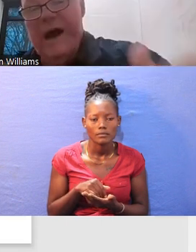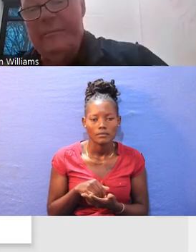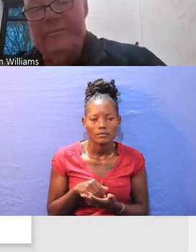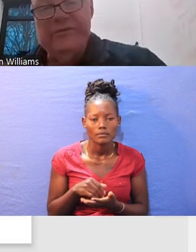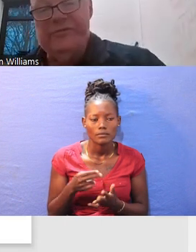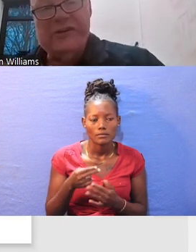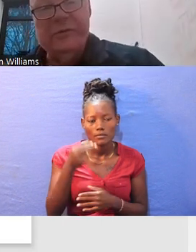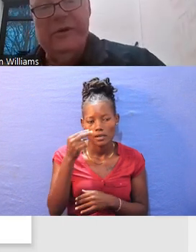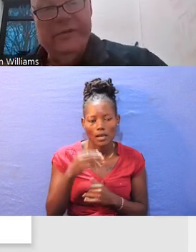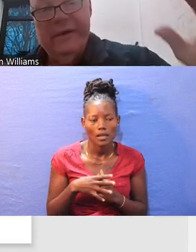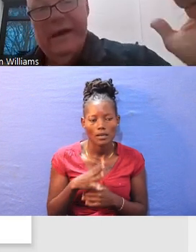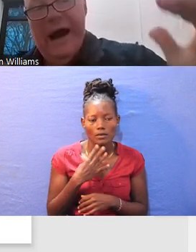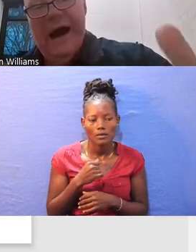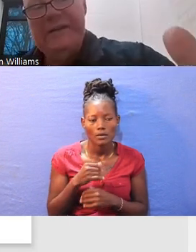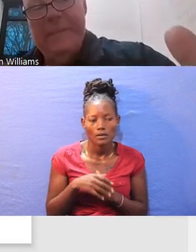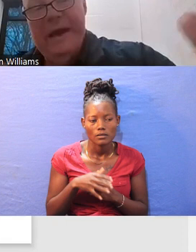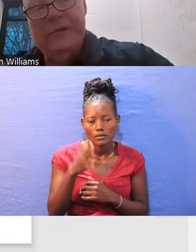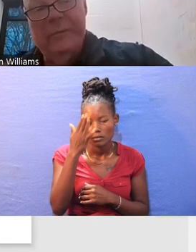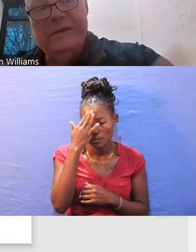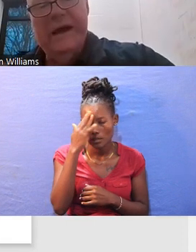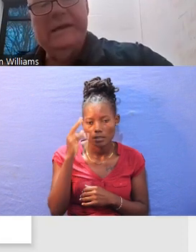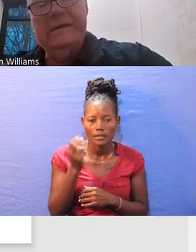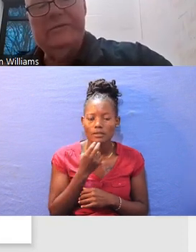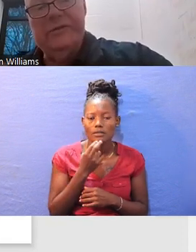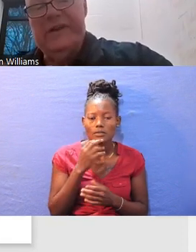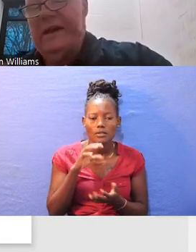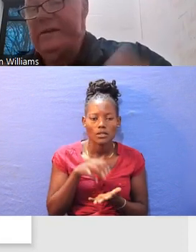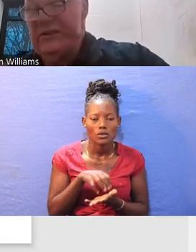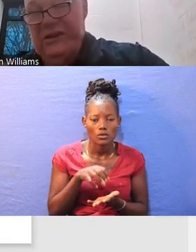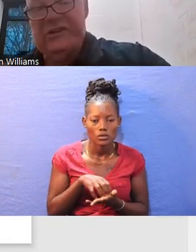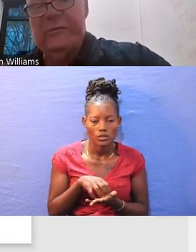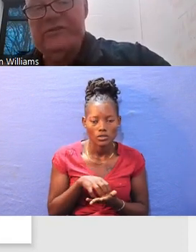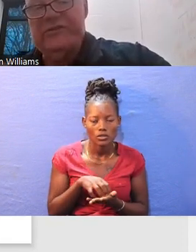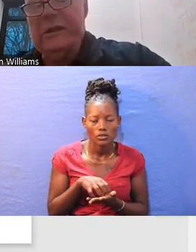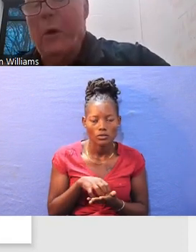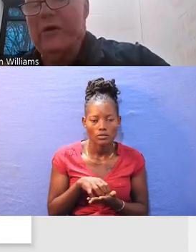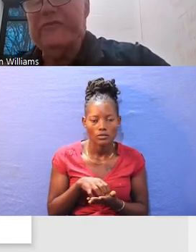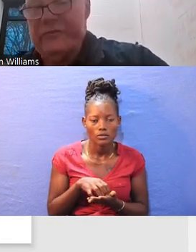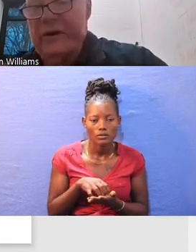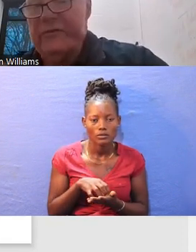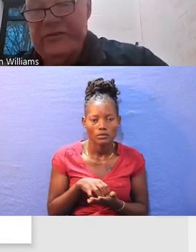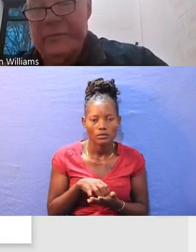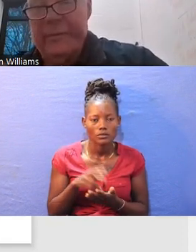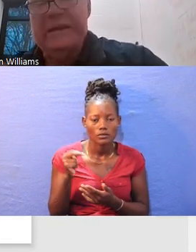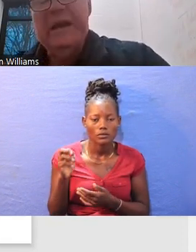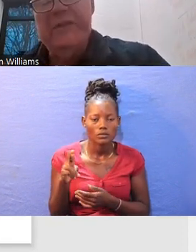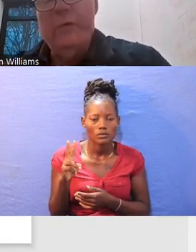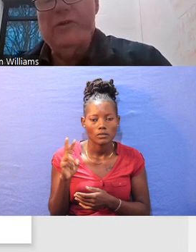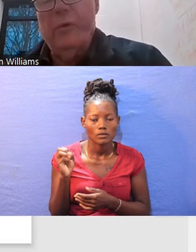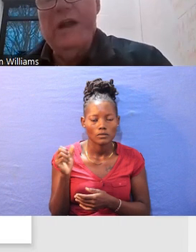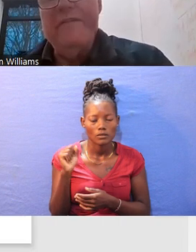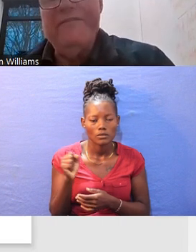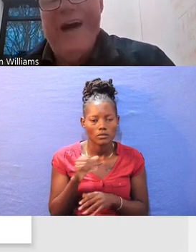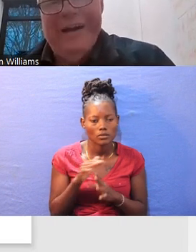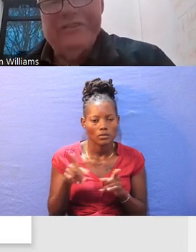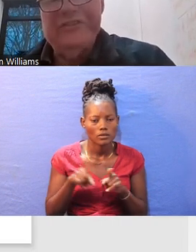high-low type structure with high demand on Monday, Tuesday, conditioning, which is a lower central nervous system demand. In other words,